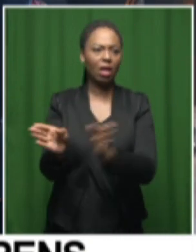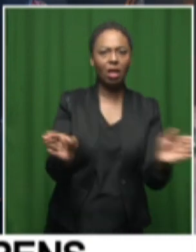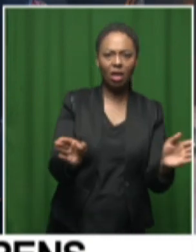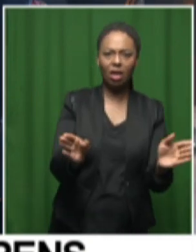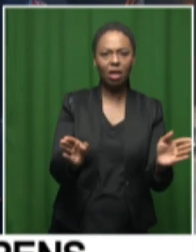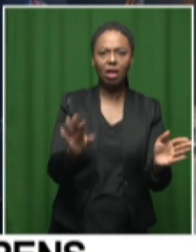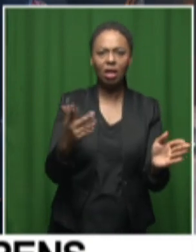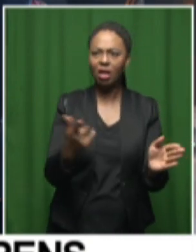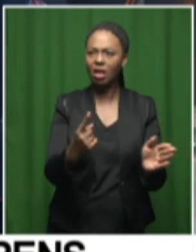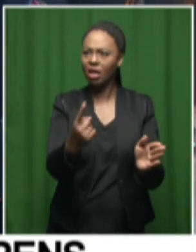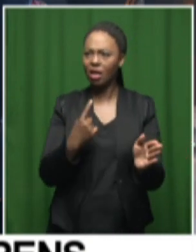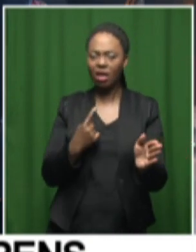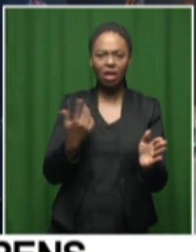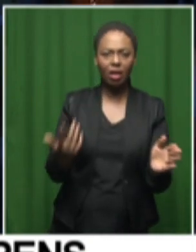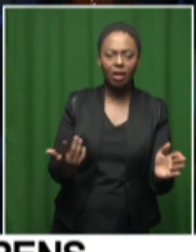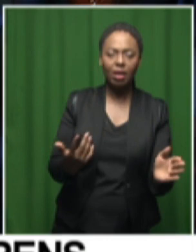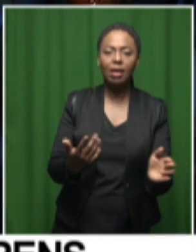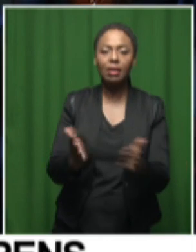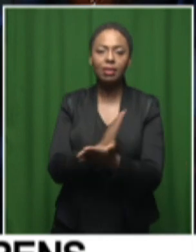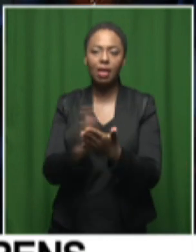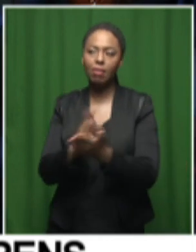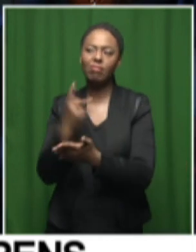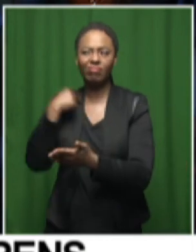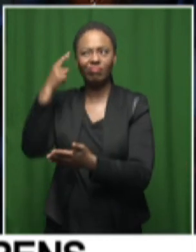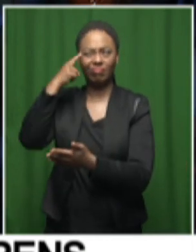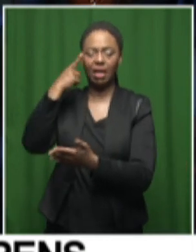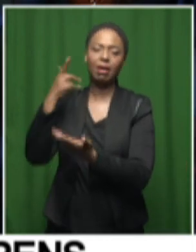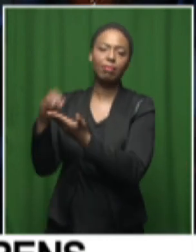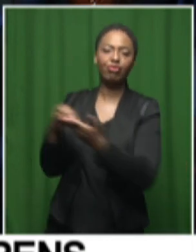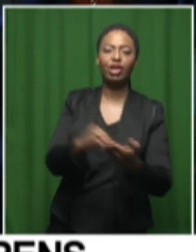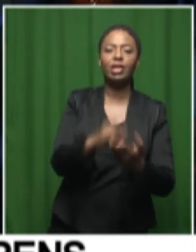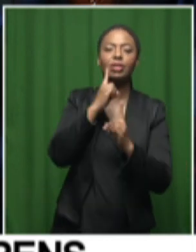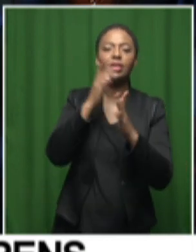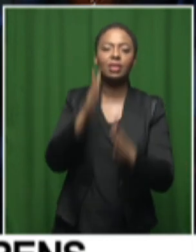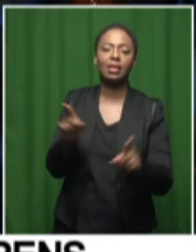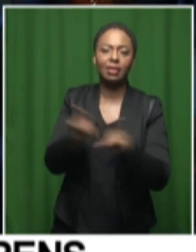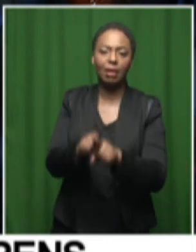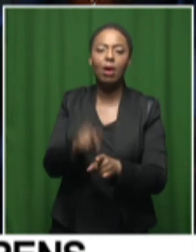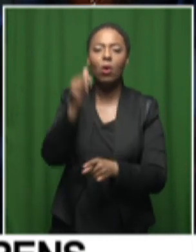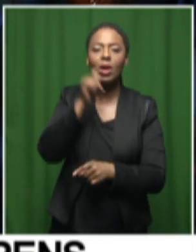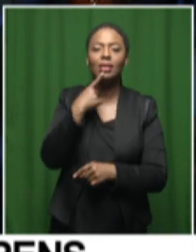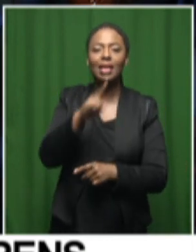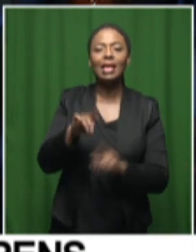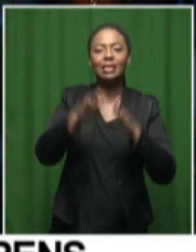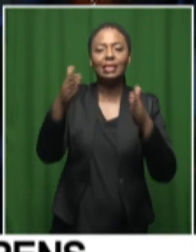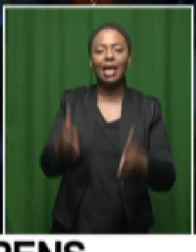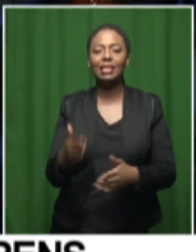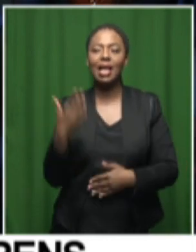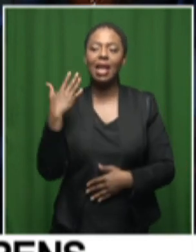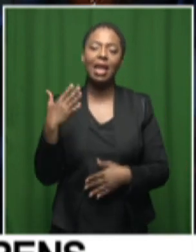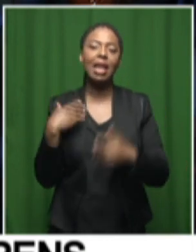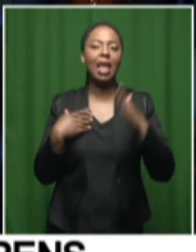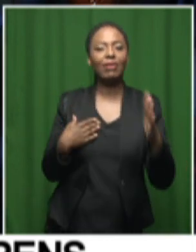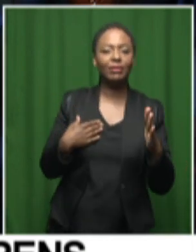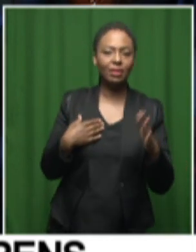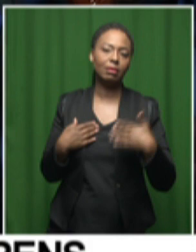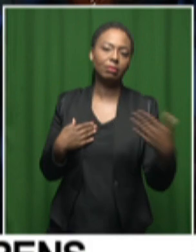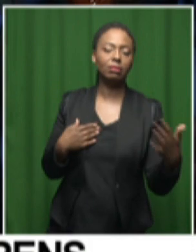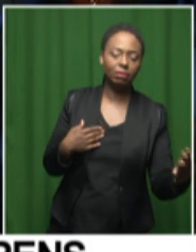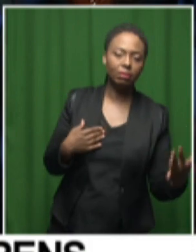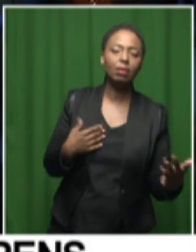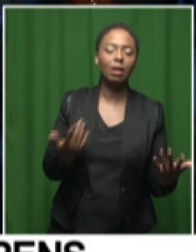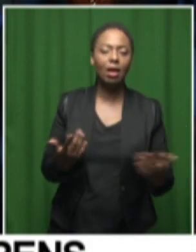even like used to bring teachers to the theater and say, okay, ma'am, so when we say stage left, it's over here. When it's upstage, we're saying this. So when you're reading